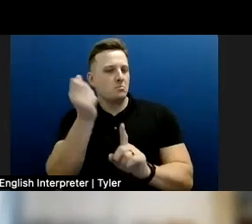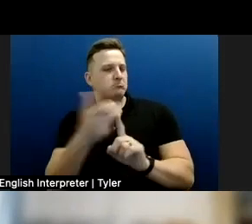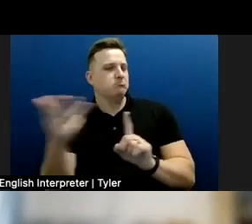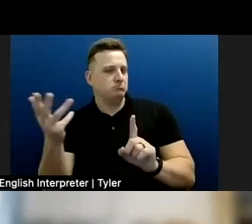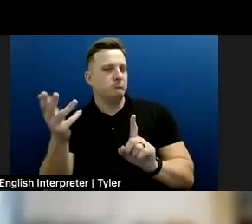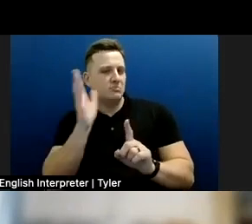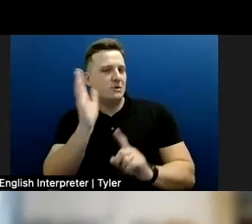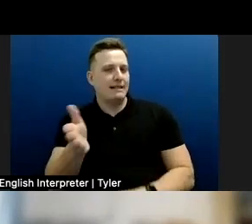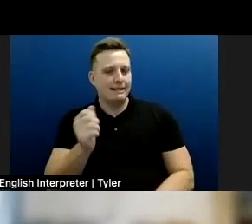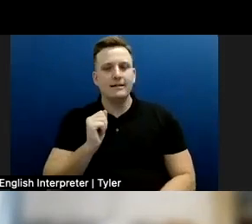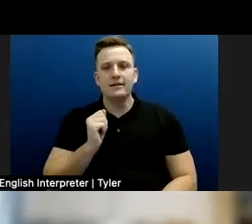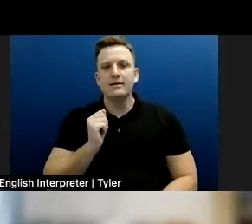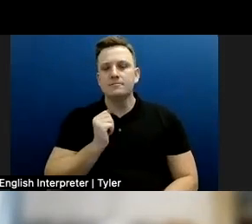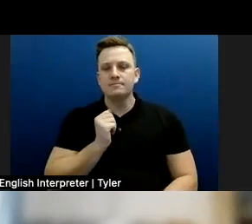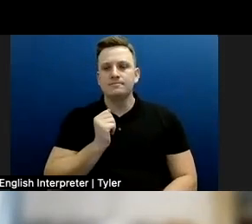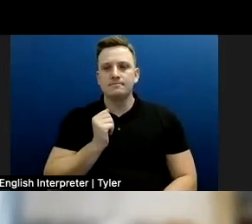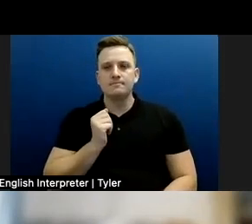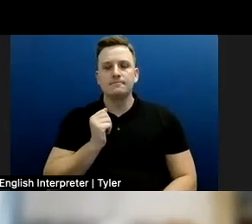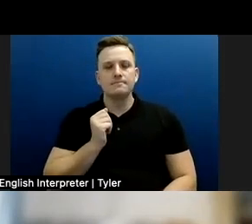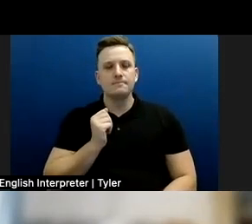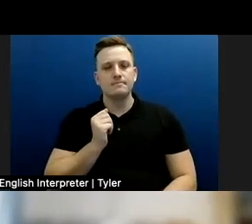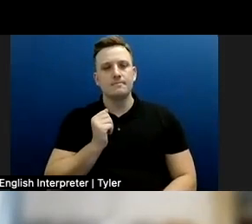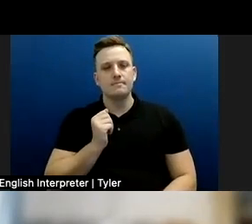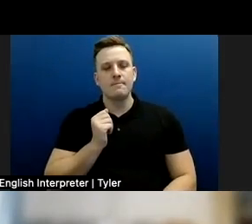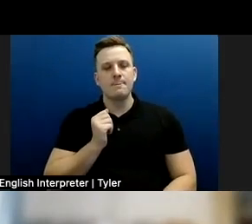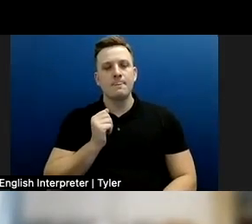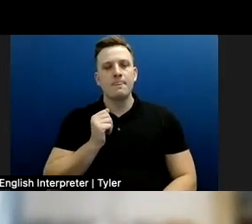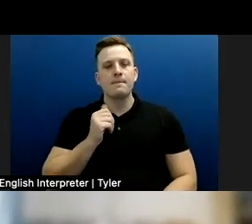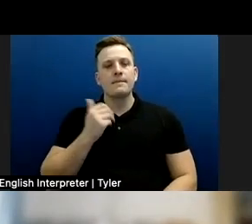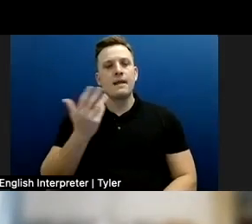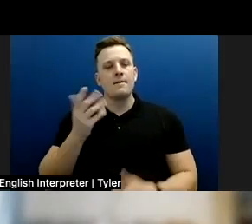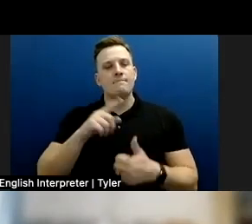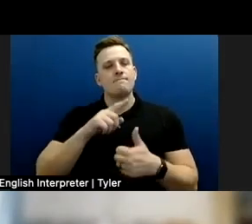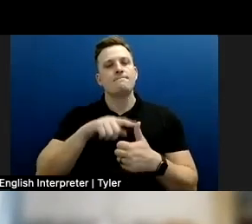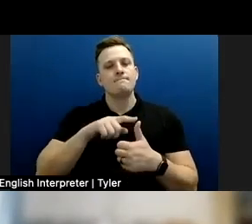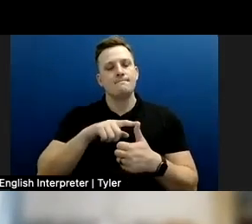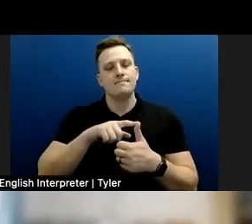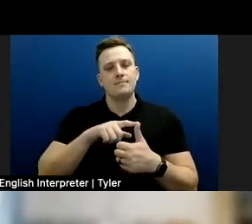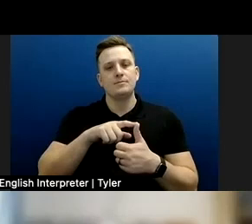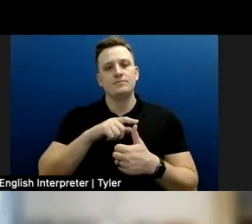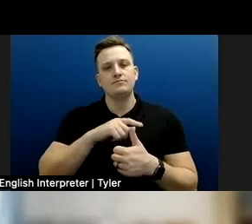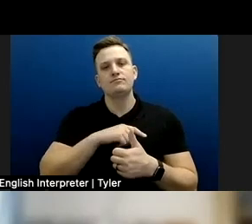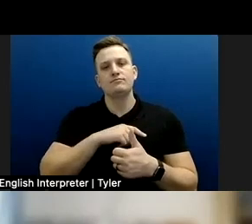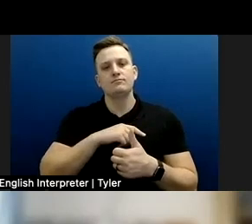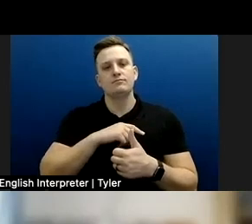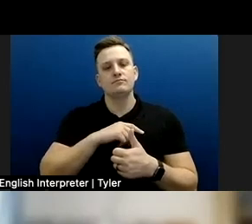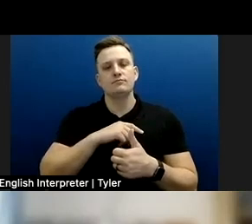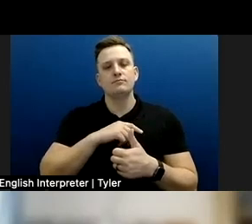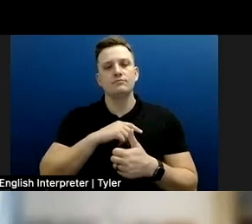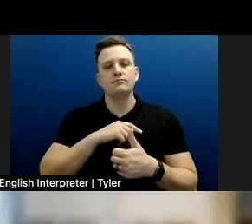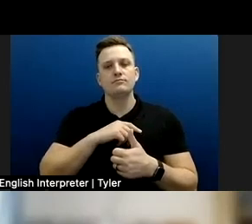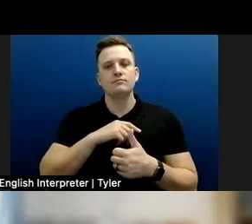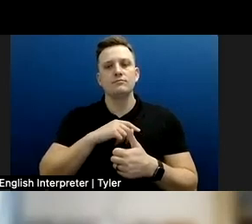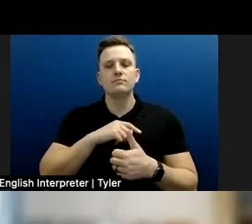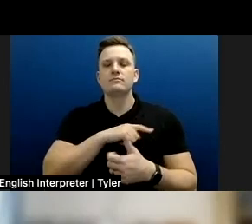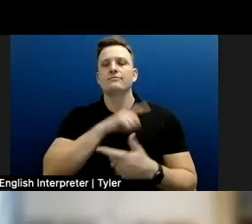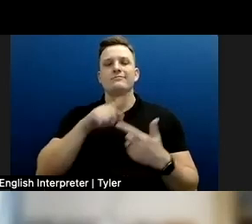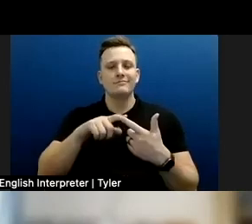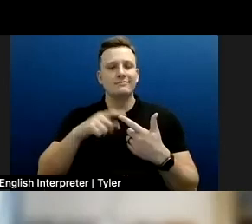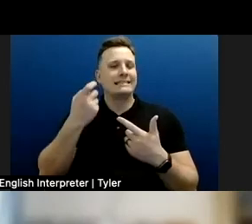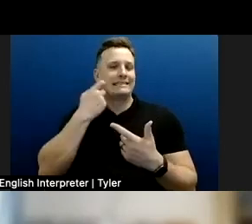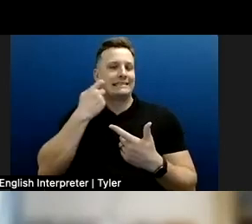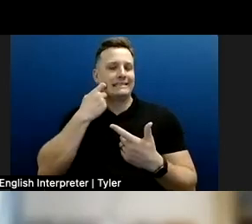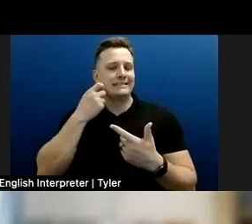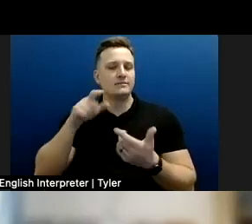more as we go through the presentation. I'm going to talk about a relatively recent publication from